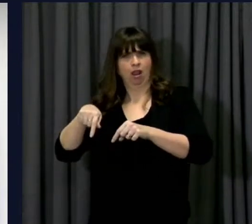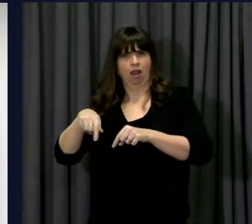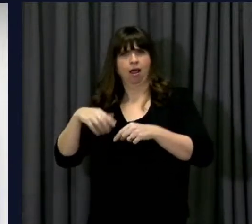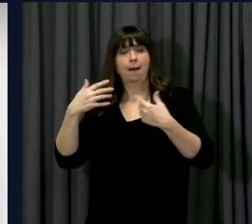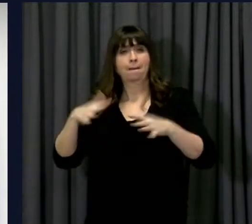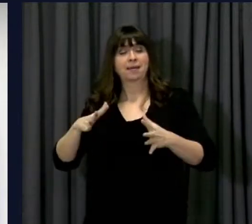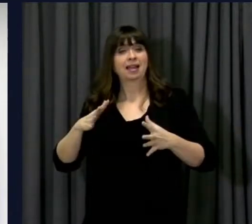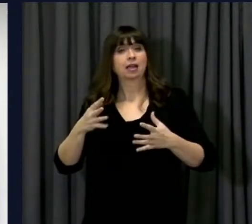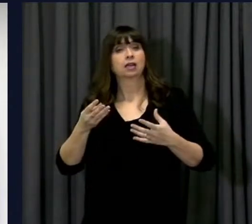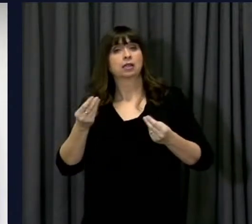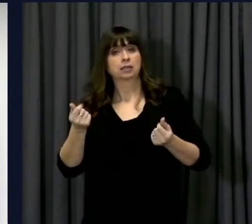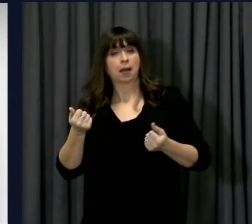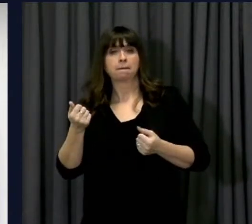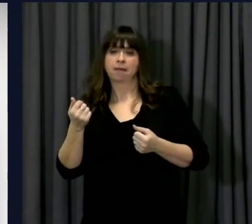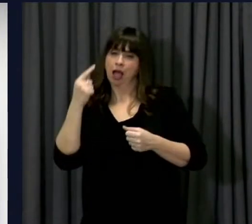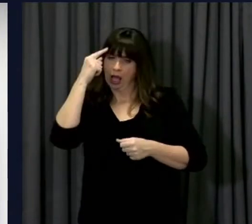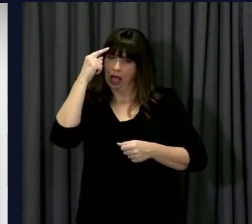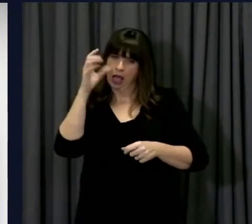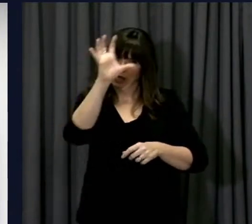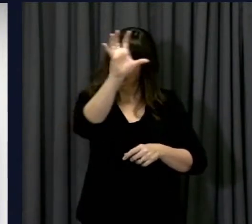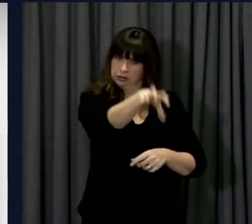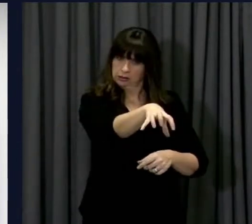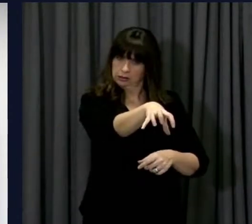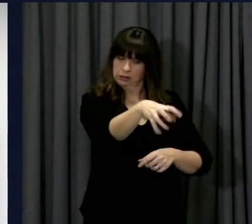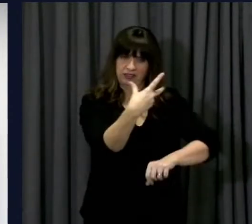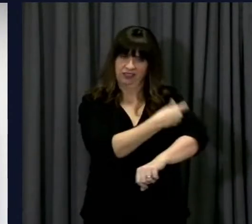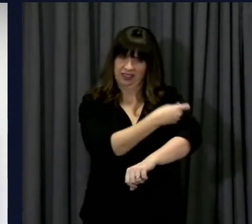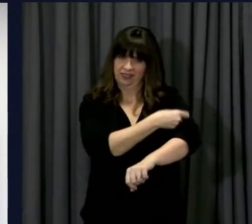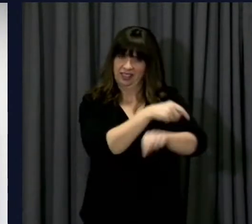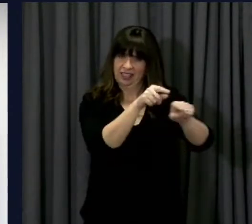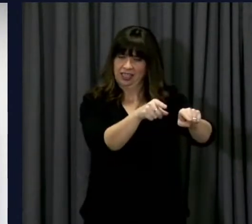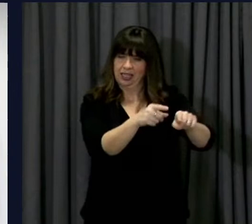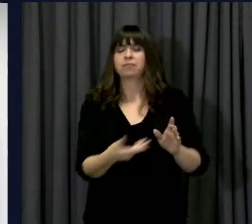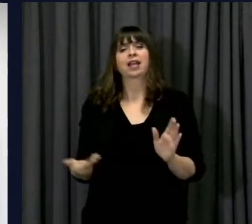mass vaccination centres, and they've thought about where those vaccination centres